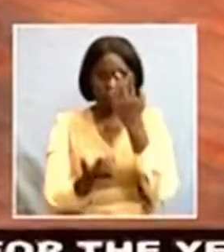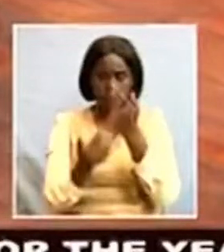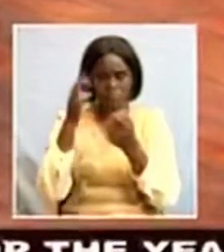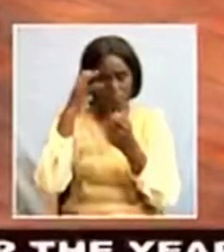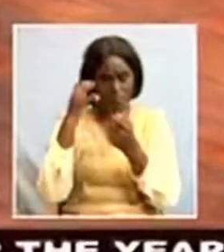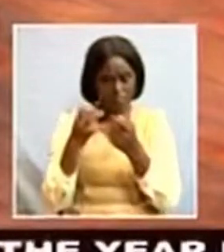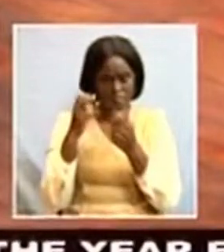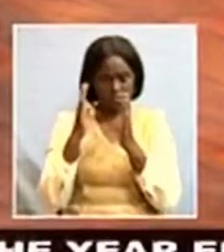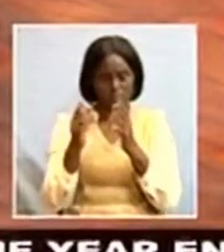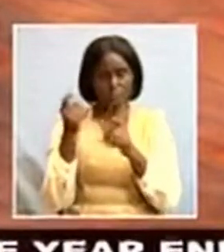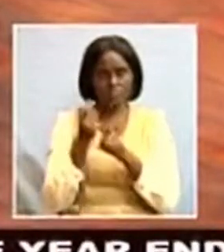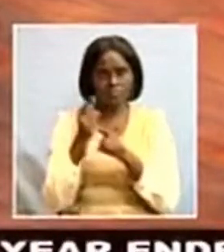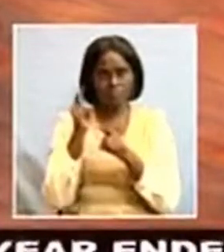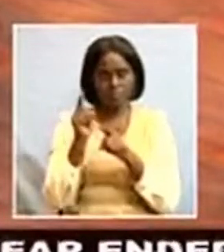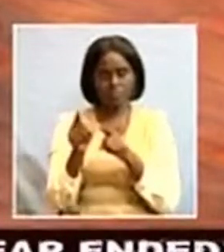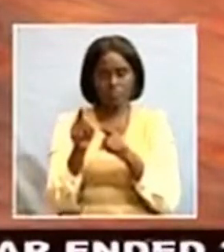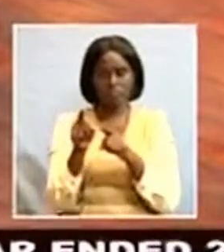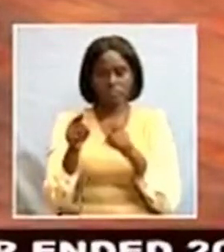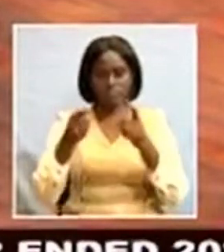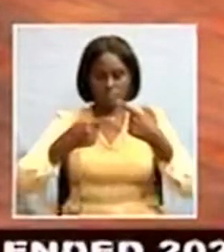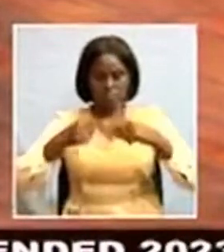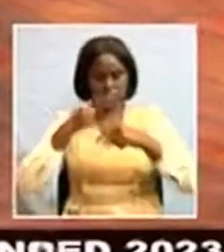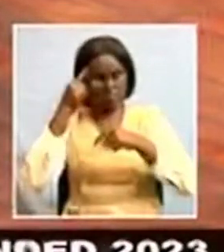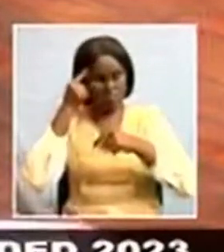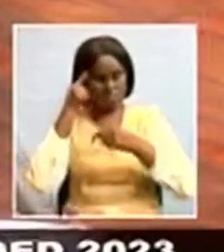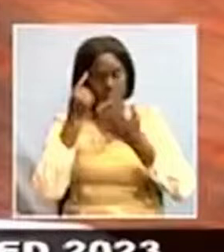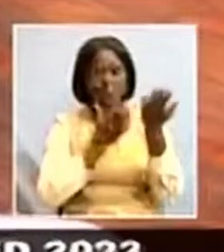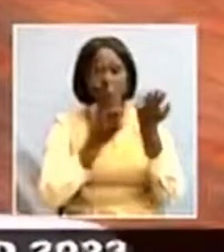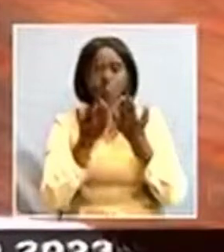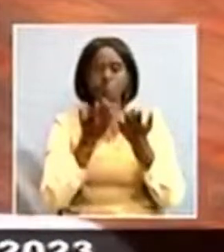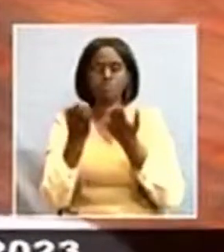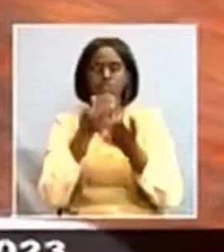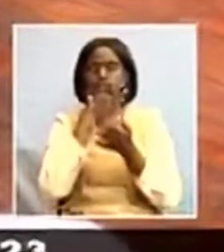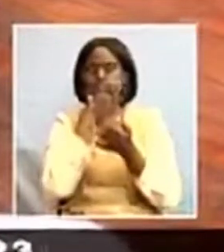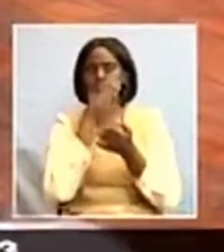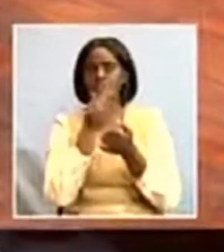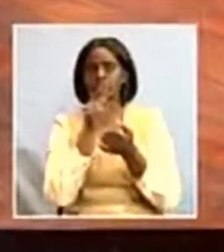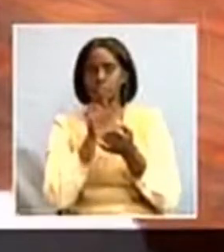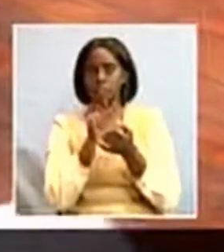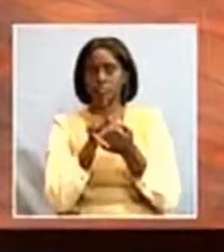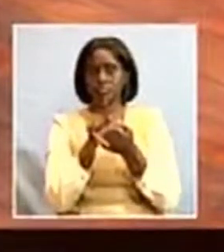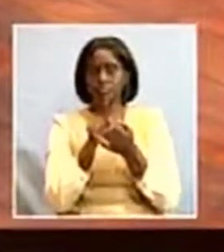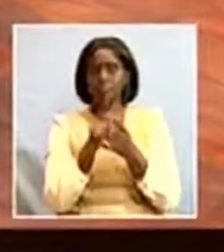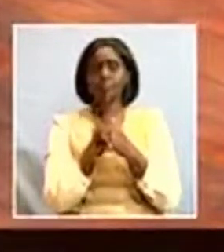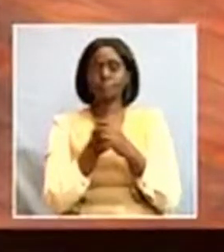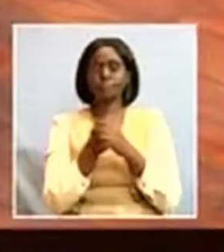from the Local Government Service Commission.